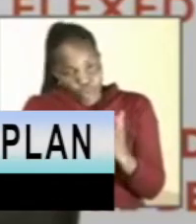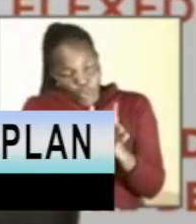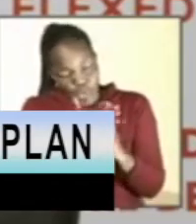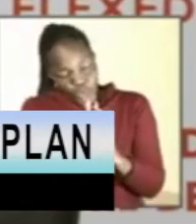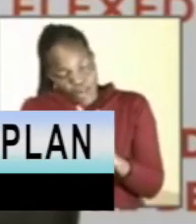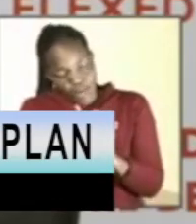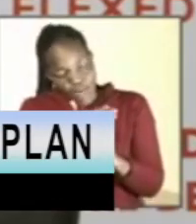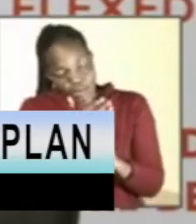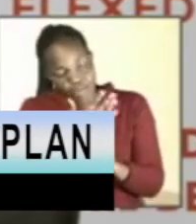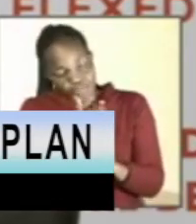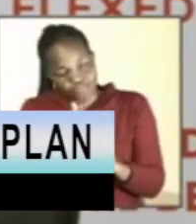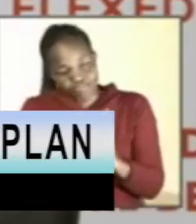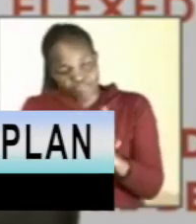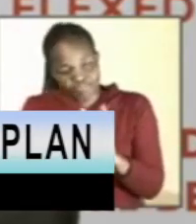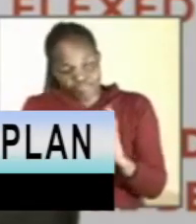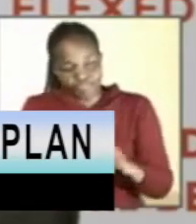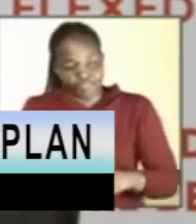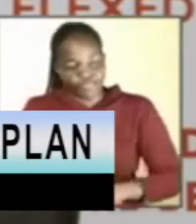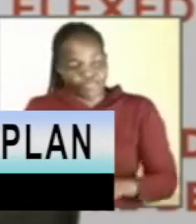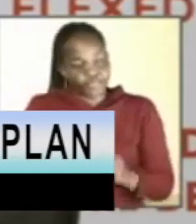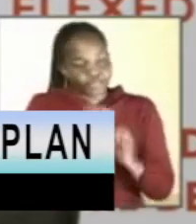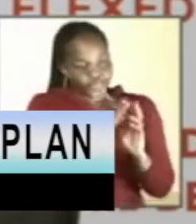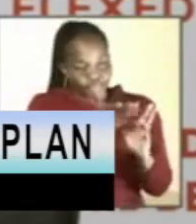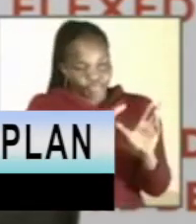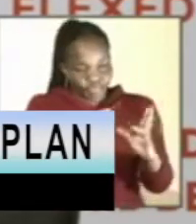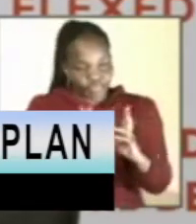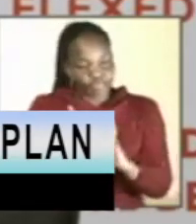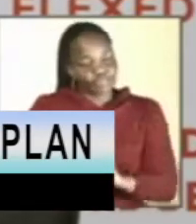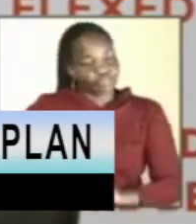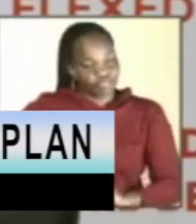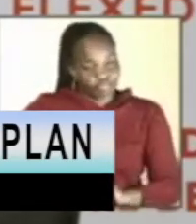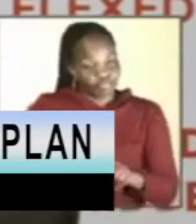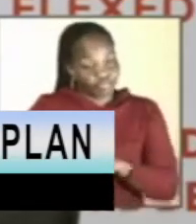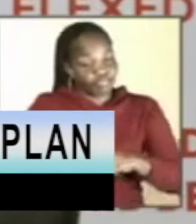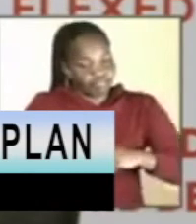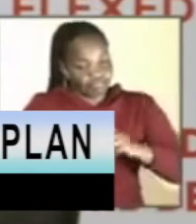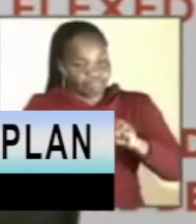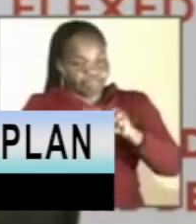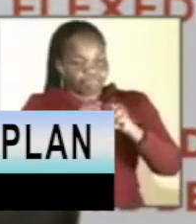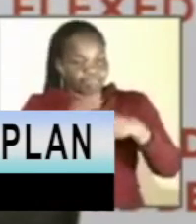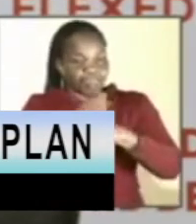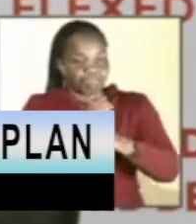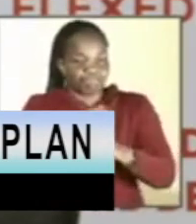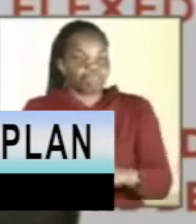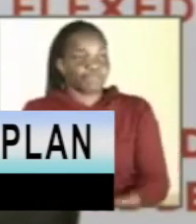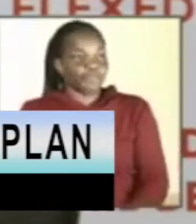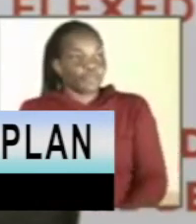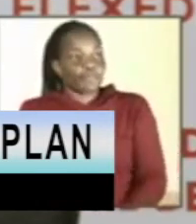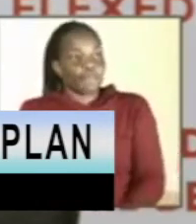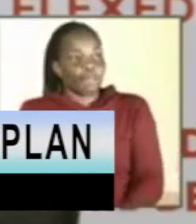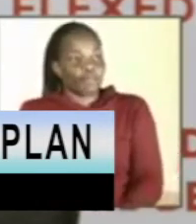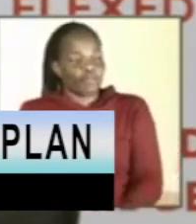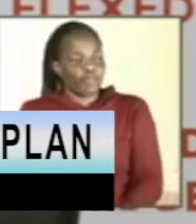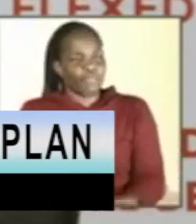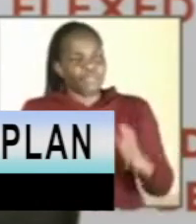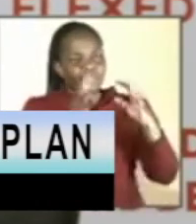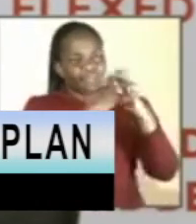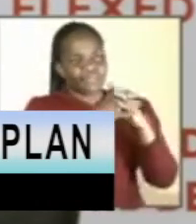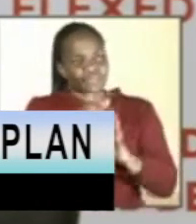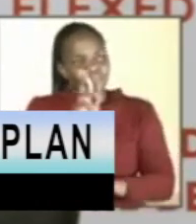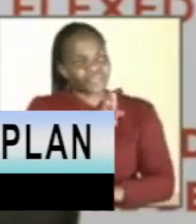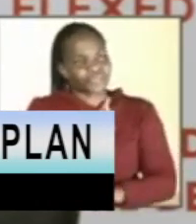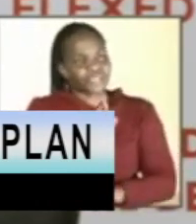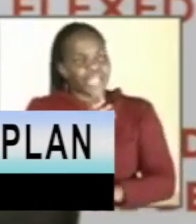deconnected, so they also benefited through that same scheme. And not forgetting, when you look at Khomas Region, we have